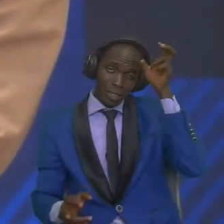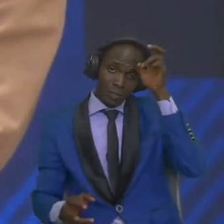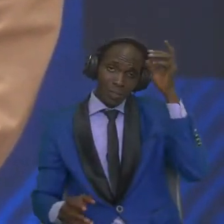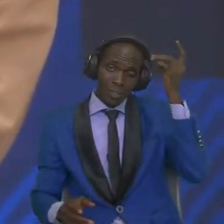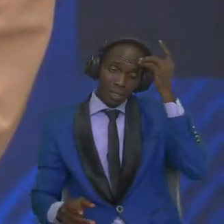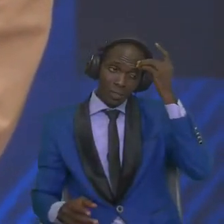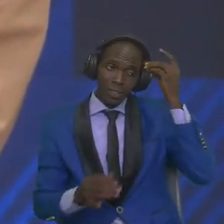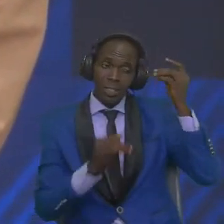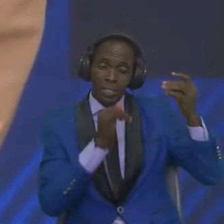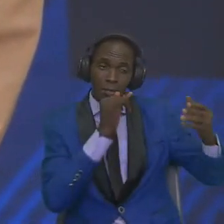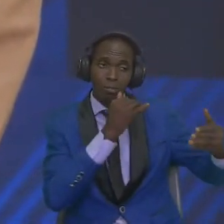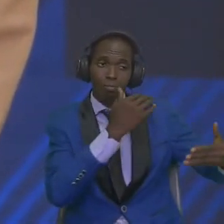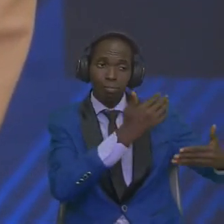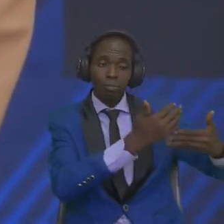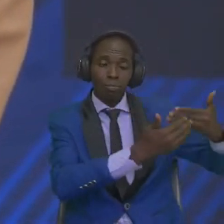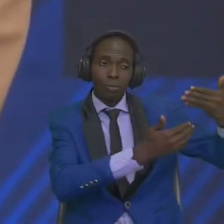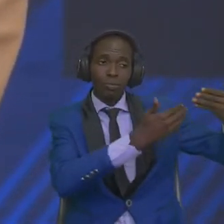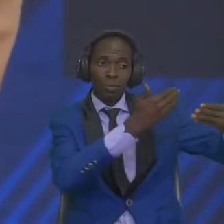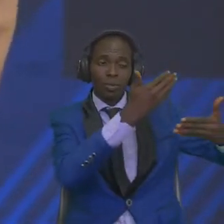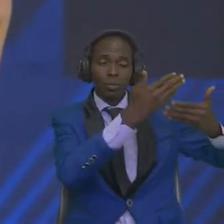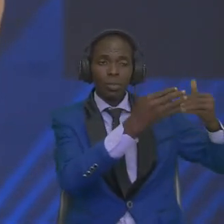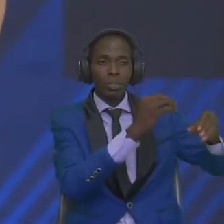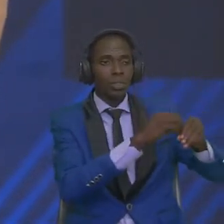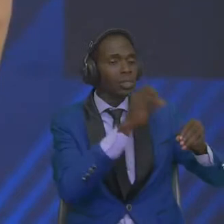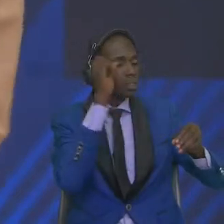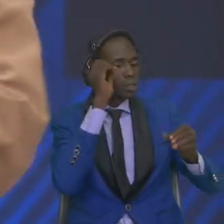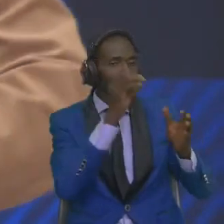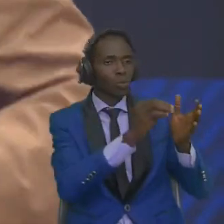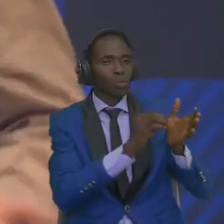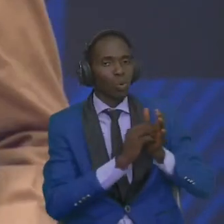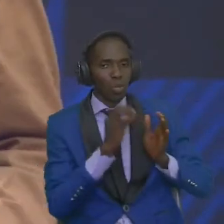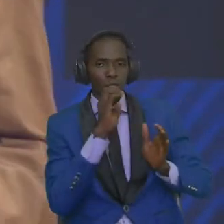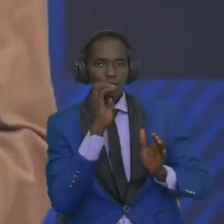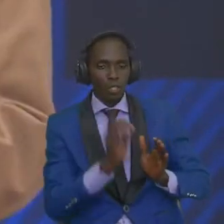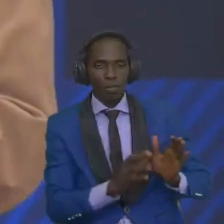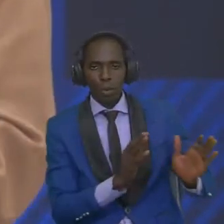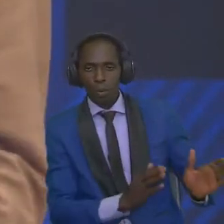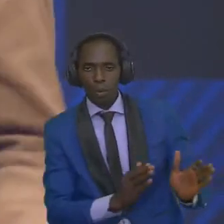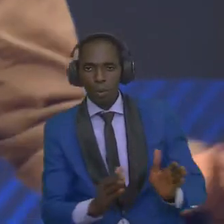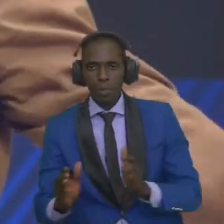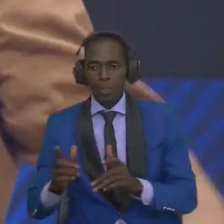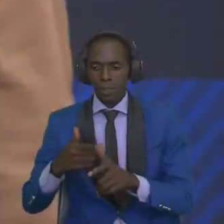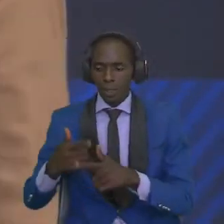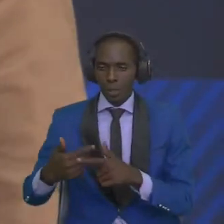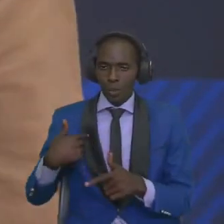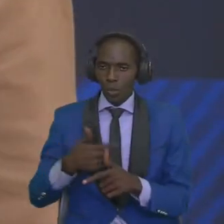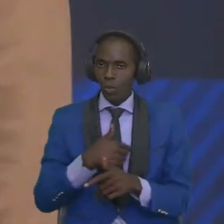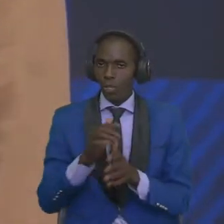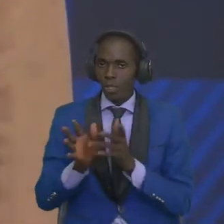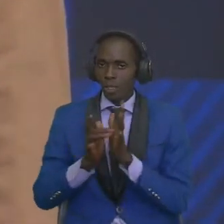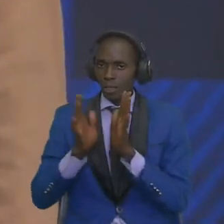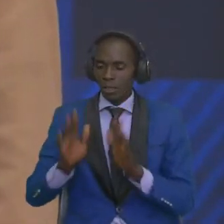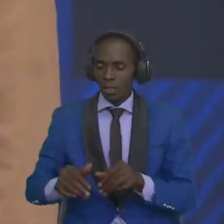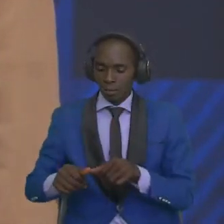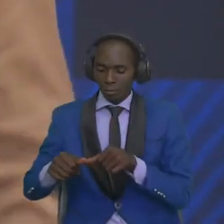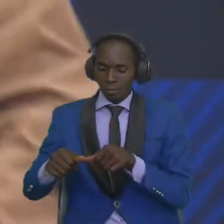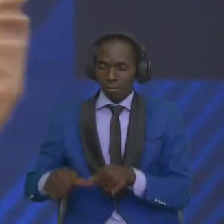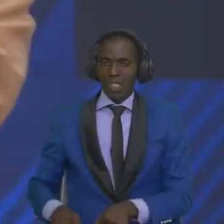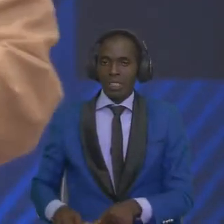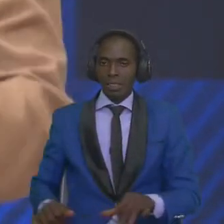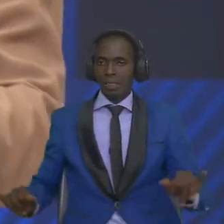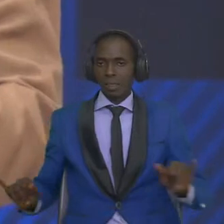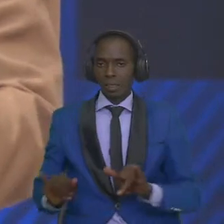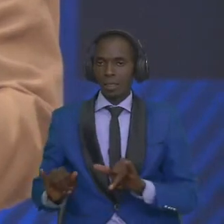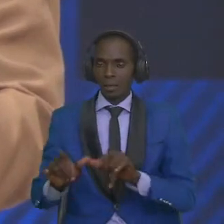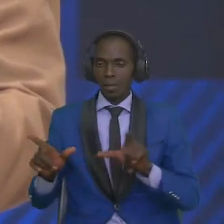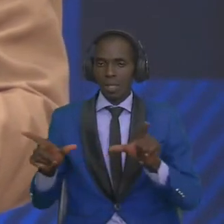advancing in all his manipulations, and then we remain at the same level, and